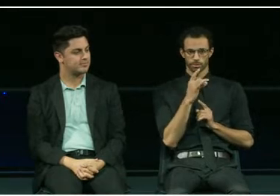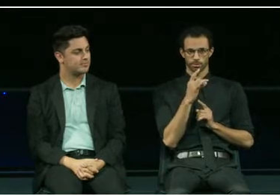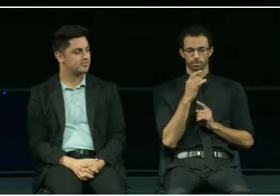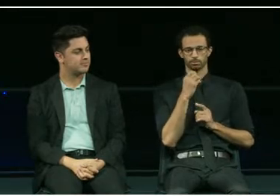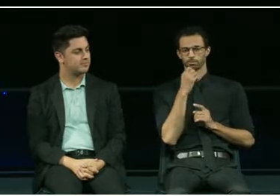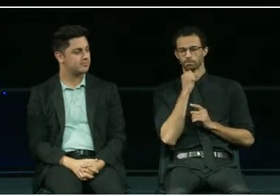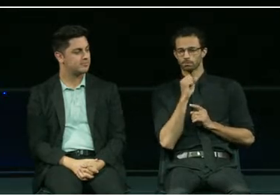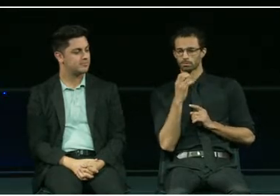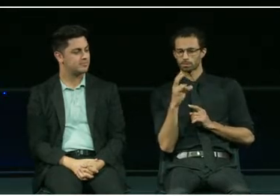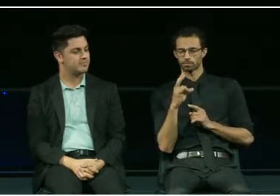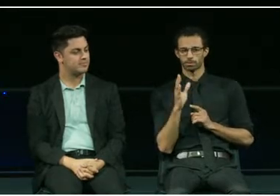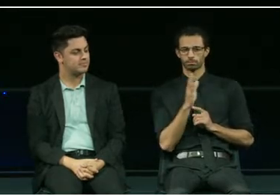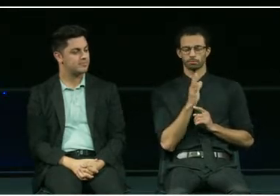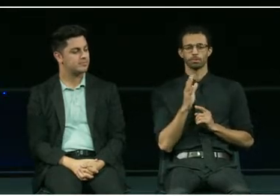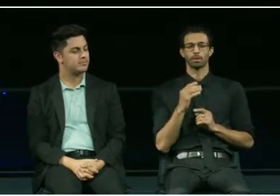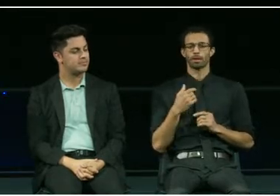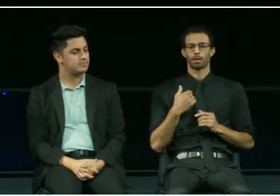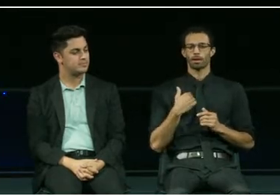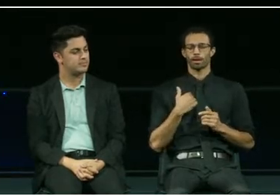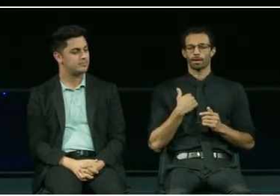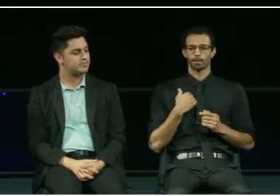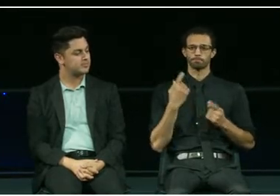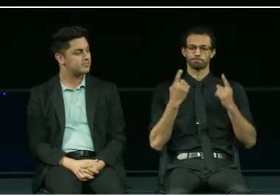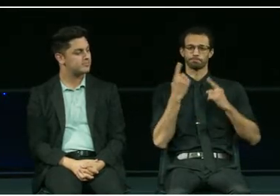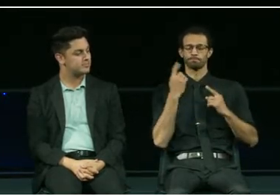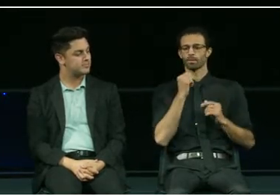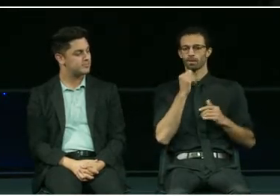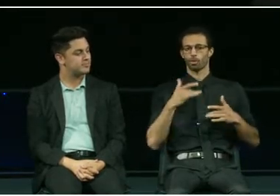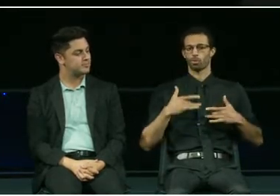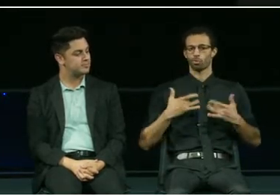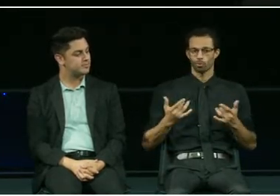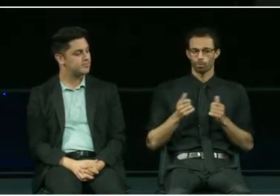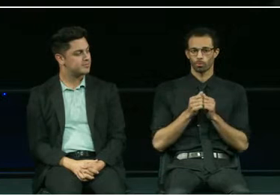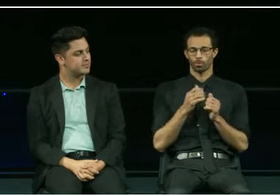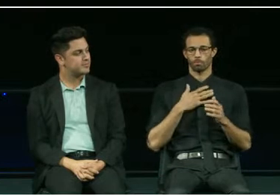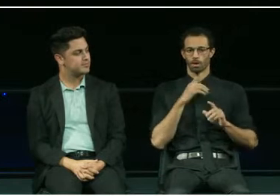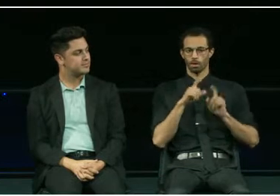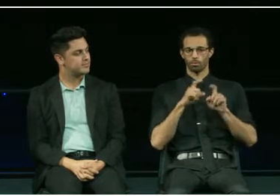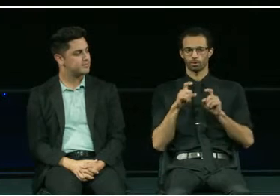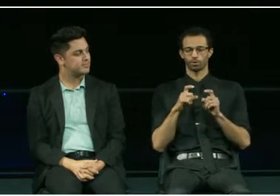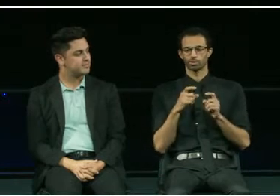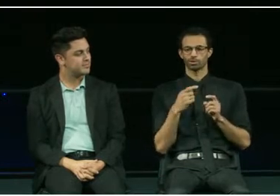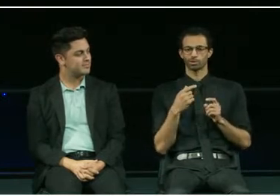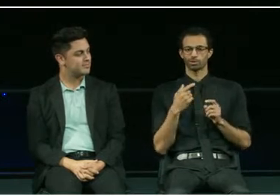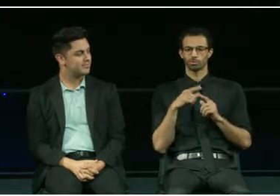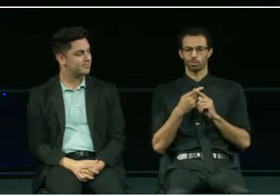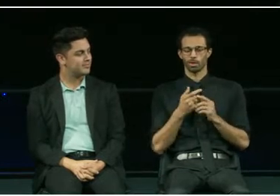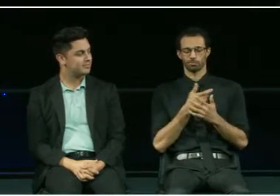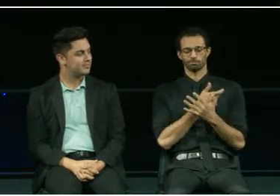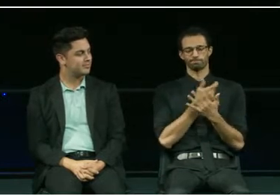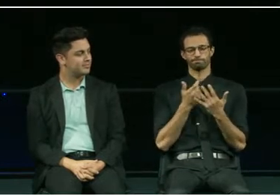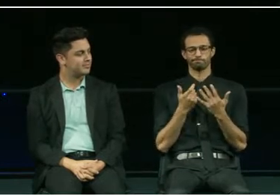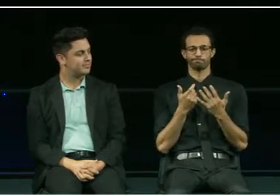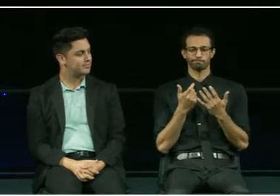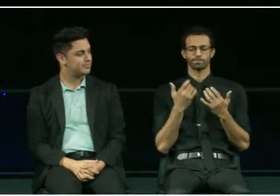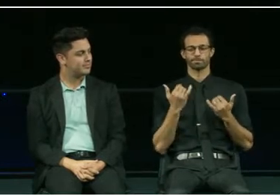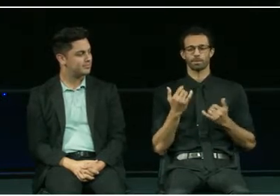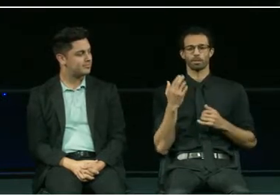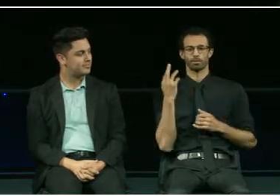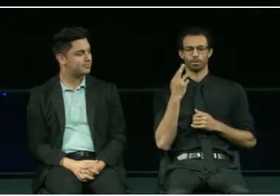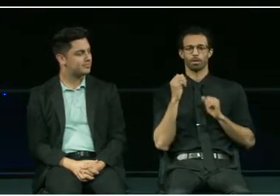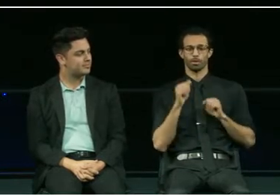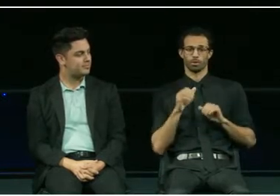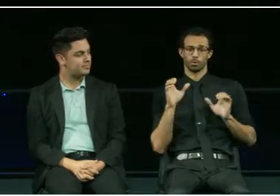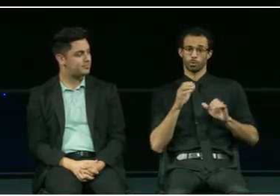I actually wasn't thrilled with my questions when I reviewed everything. I thought I could have done better. I'm not sure